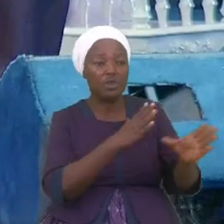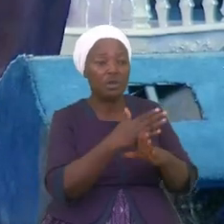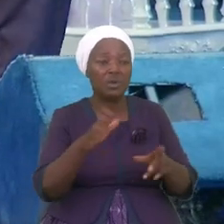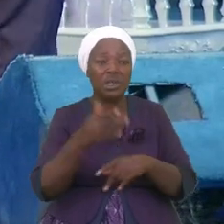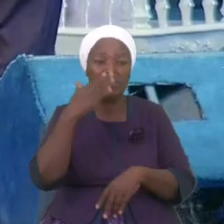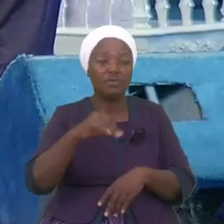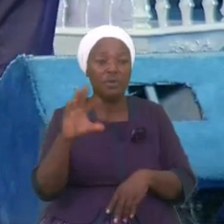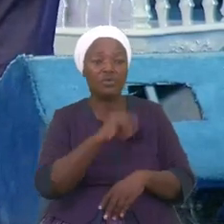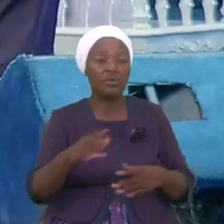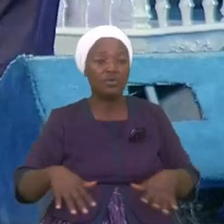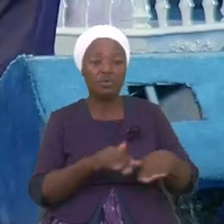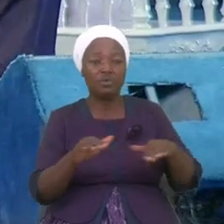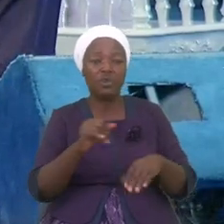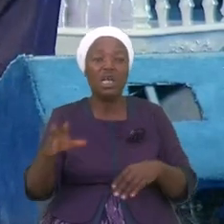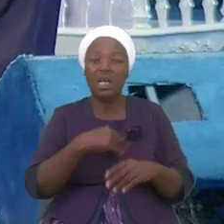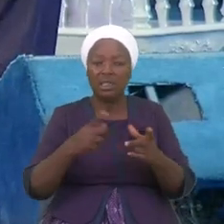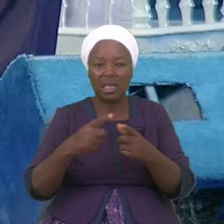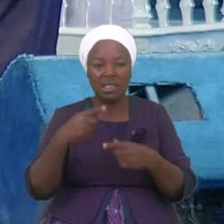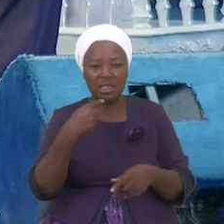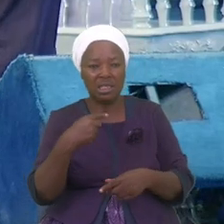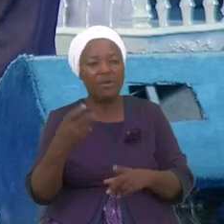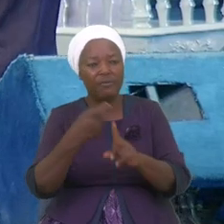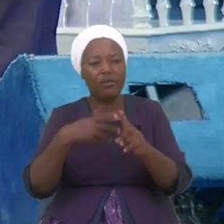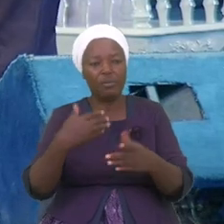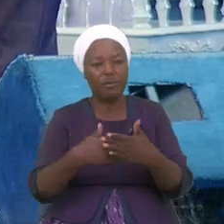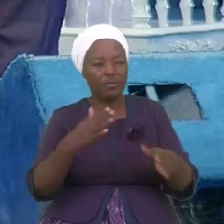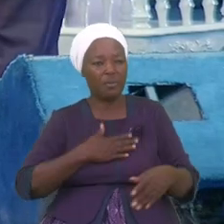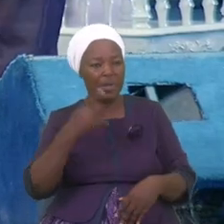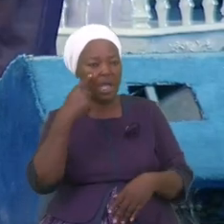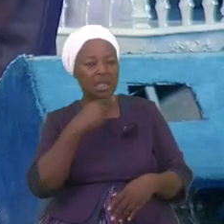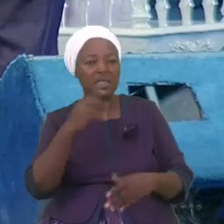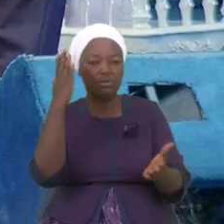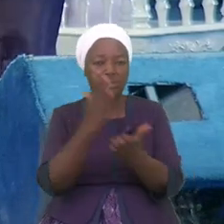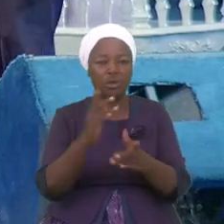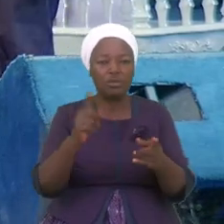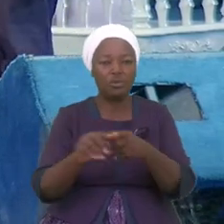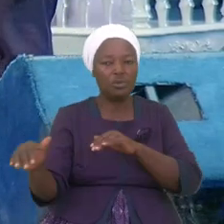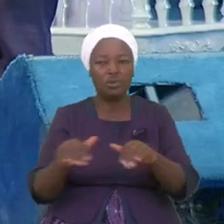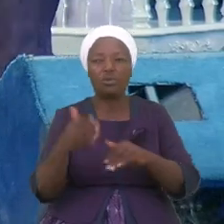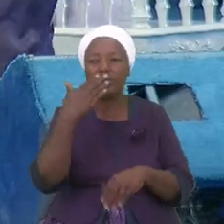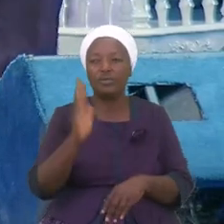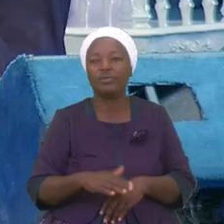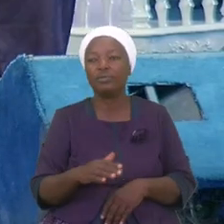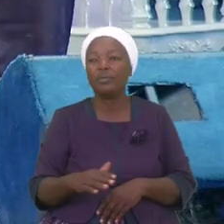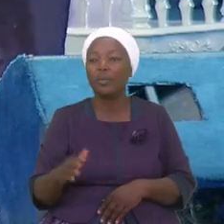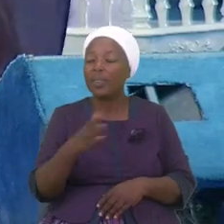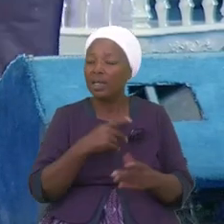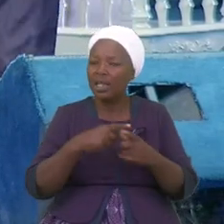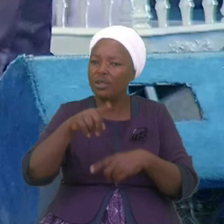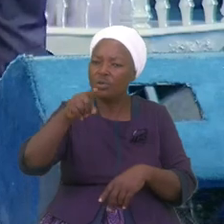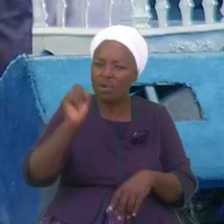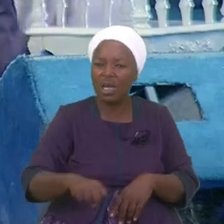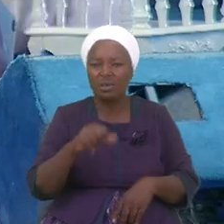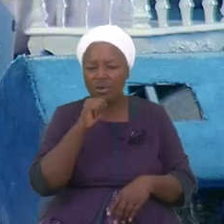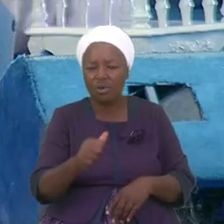your doing. And then it says, from before mine eyes, cease to do evil. You cannot continue in